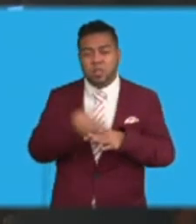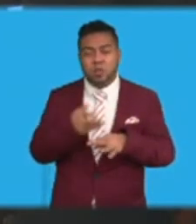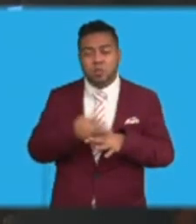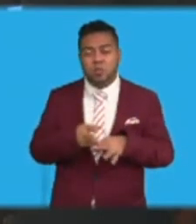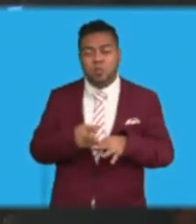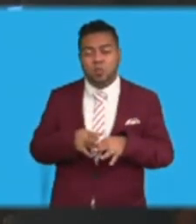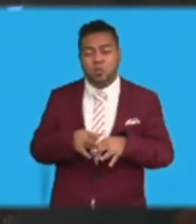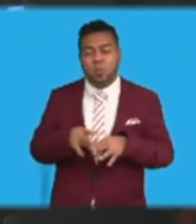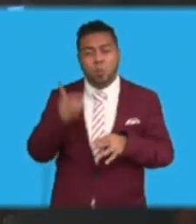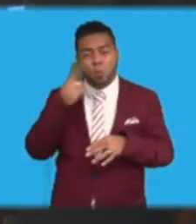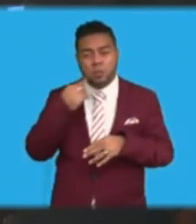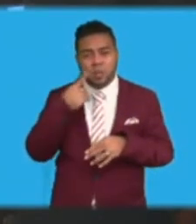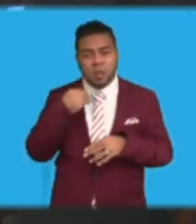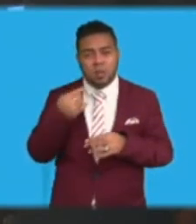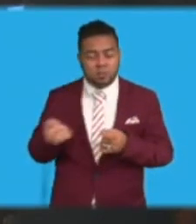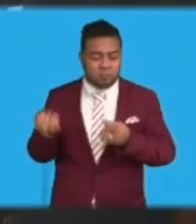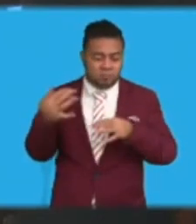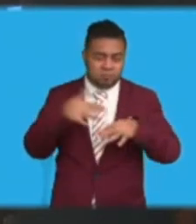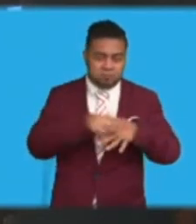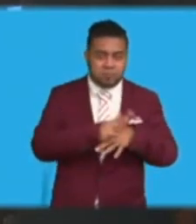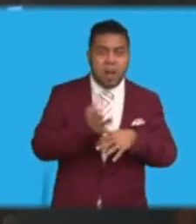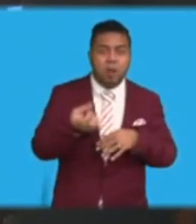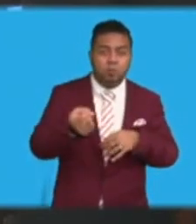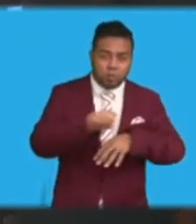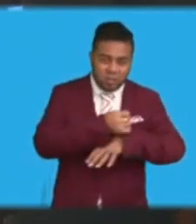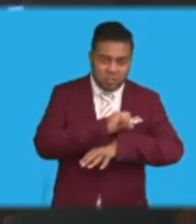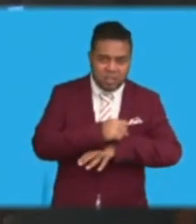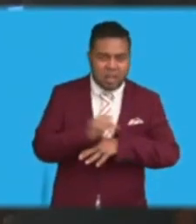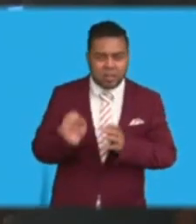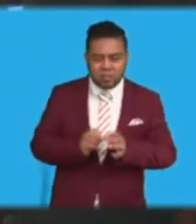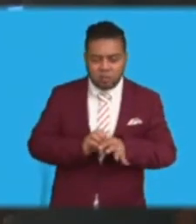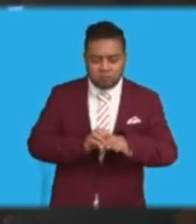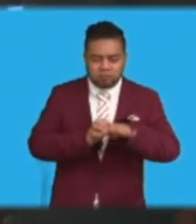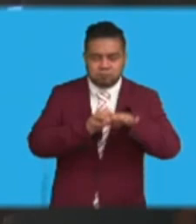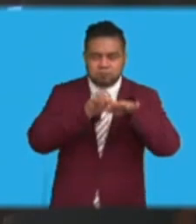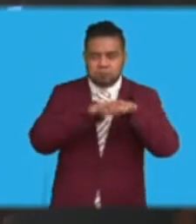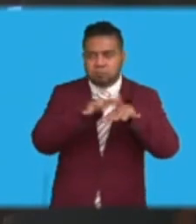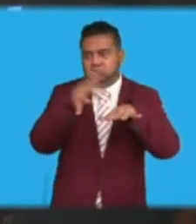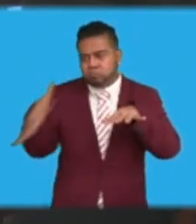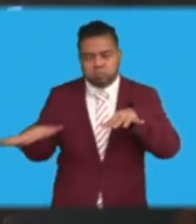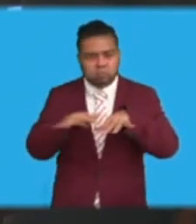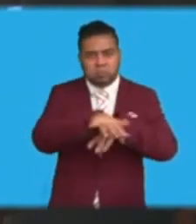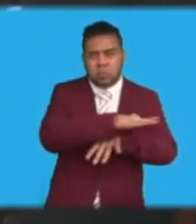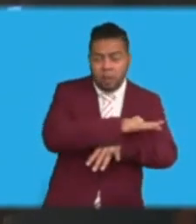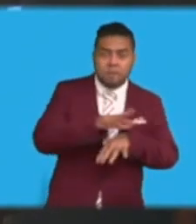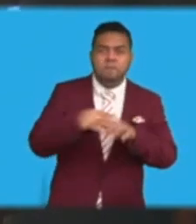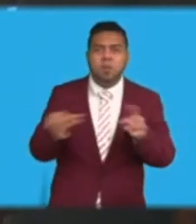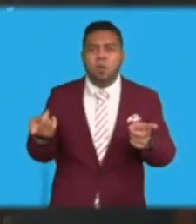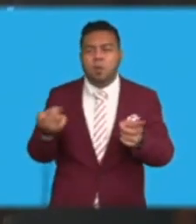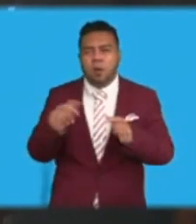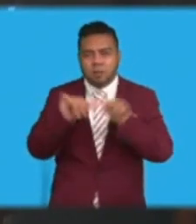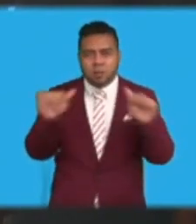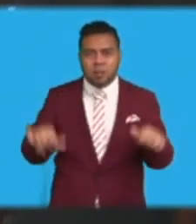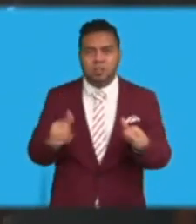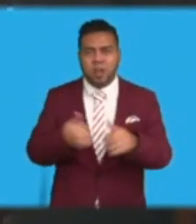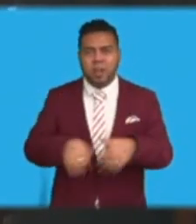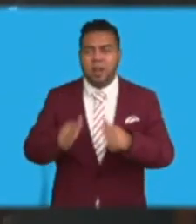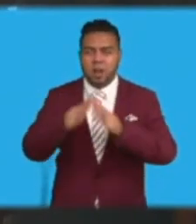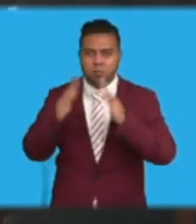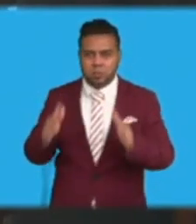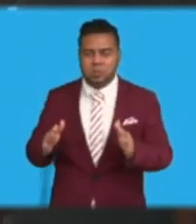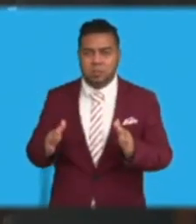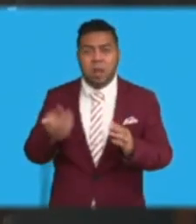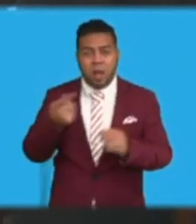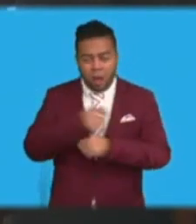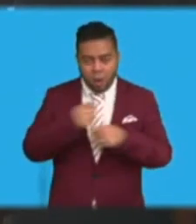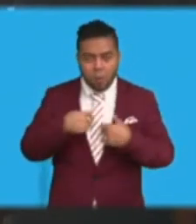out to the sea and doesn't spill out and cause damage to infrastructure or settlements. In this regard, our